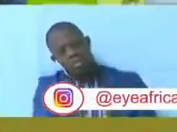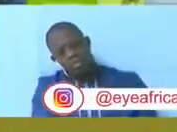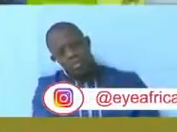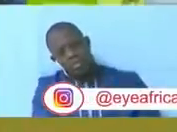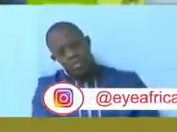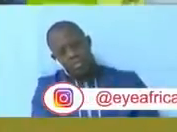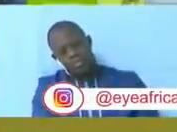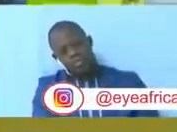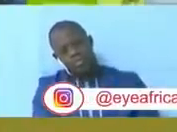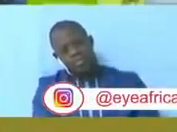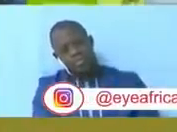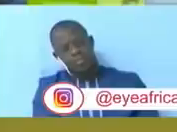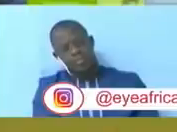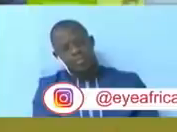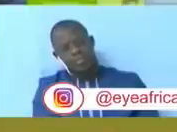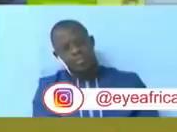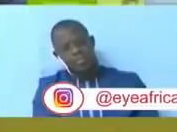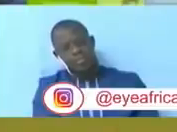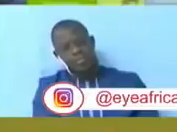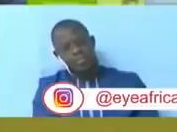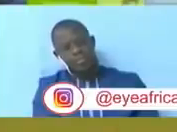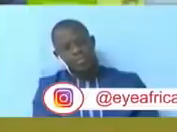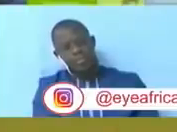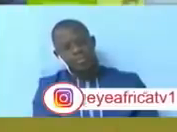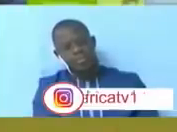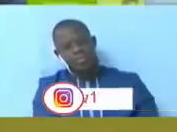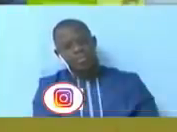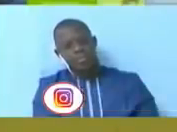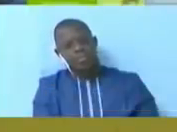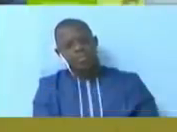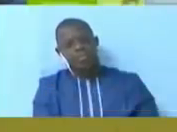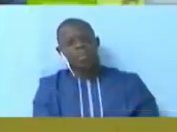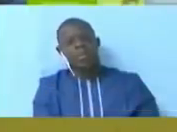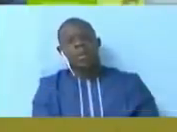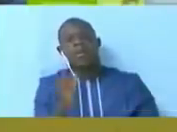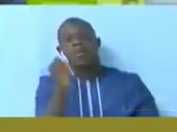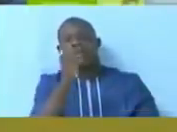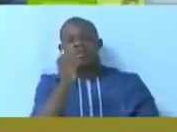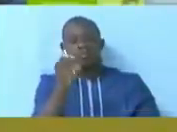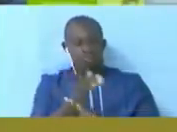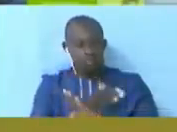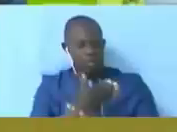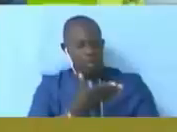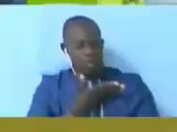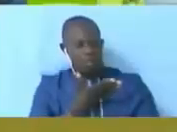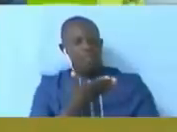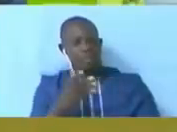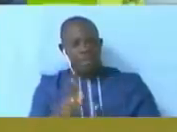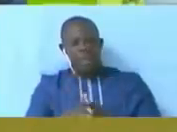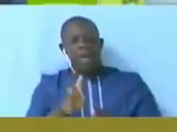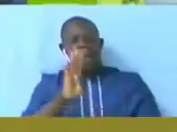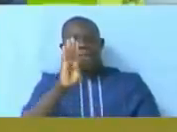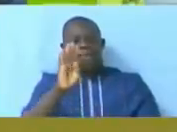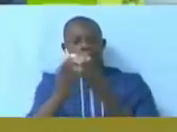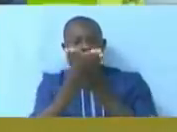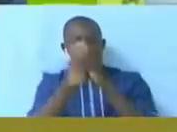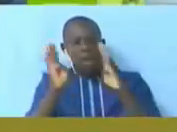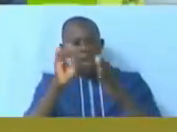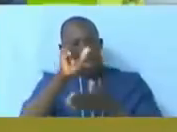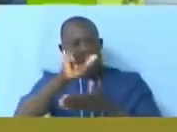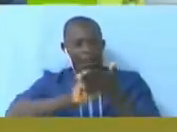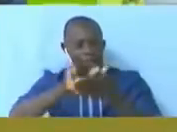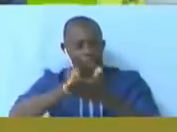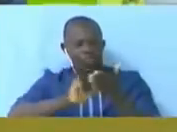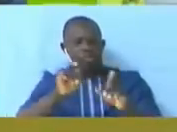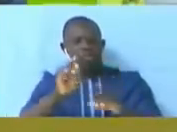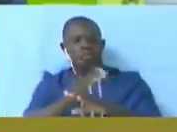mu yiti langani yoti nun ro. Because at the relevant time there was filed a bail application before the High Court by Mrs. Denton. Katu wo tembo abekelatu mo